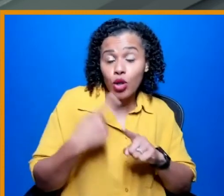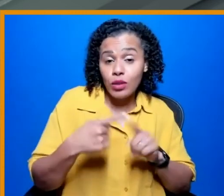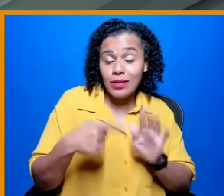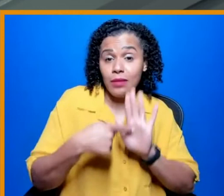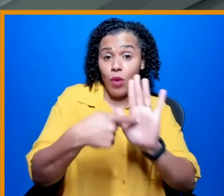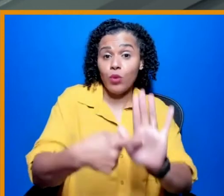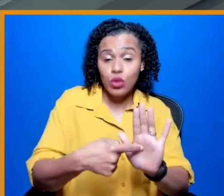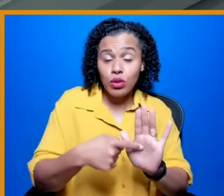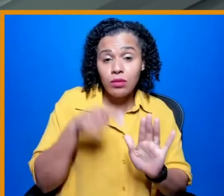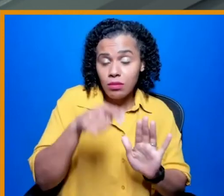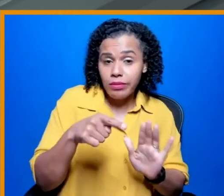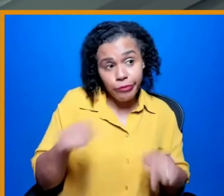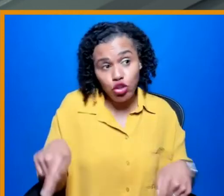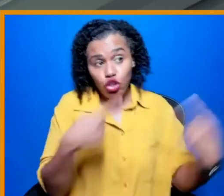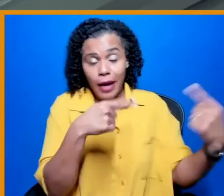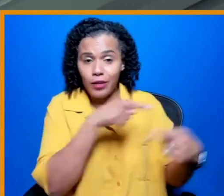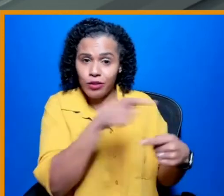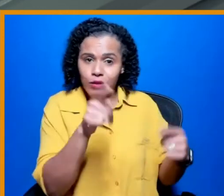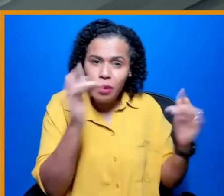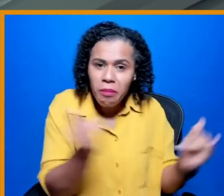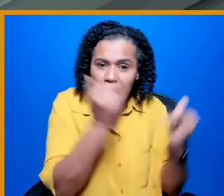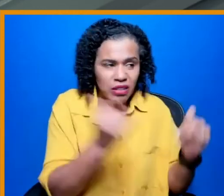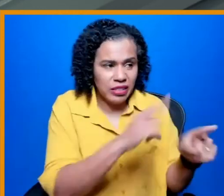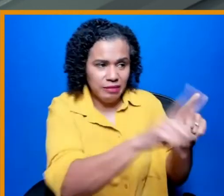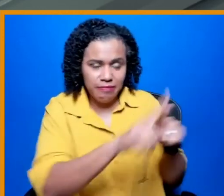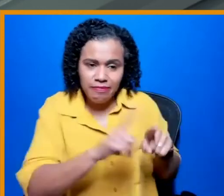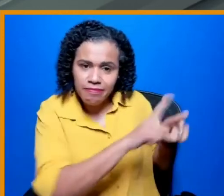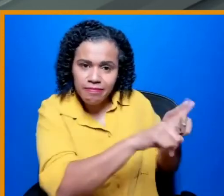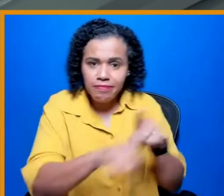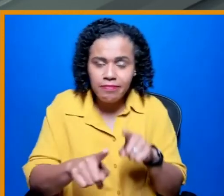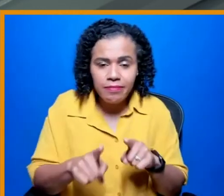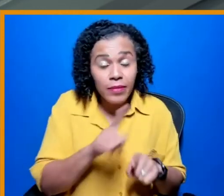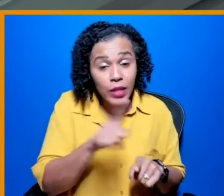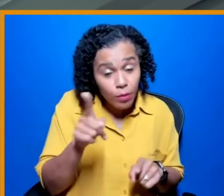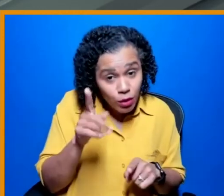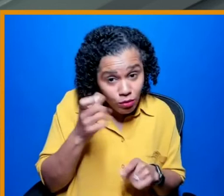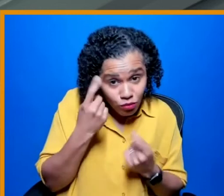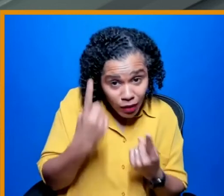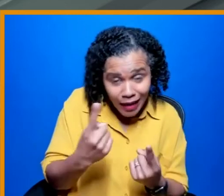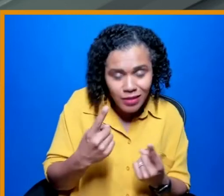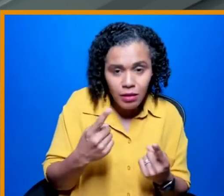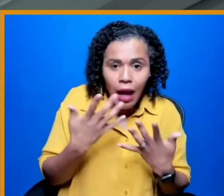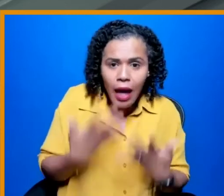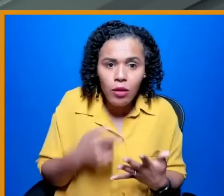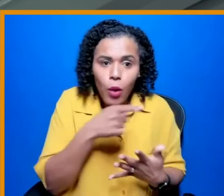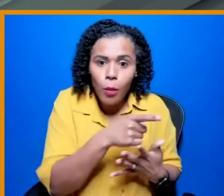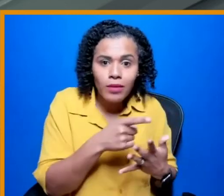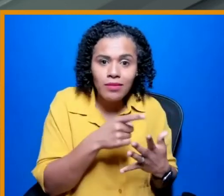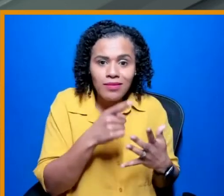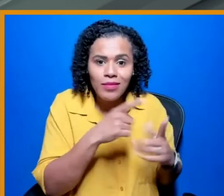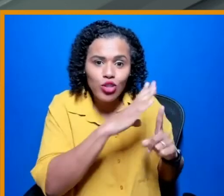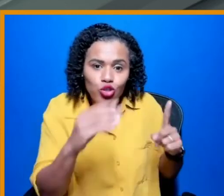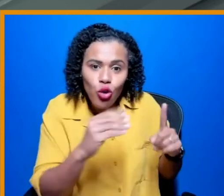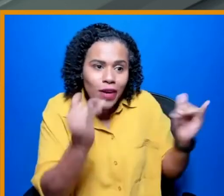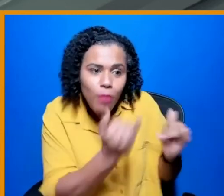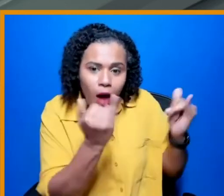But things have moved on. You may have noticed we're not talking much about Partygate at the moment because our focus is, and